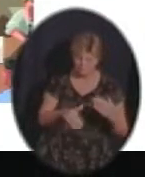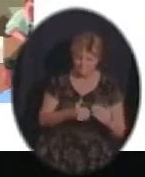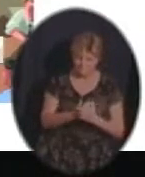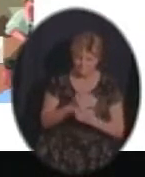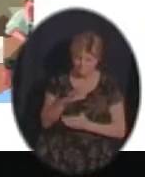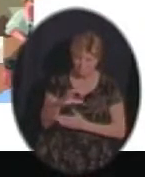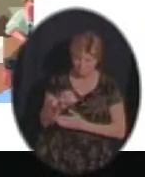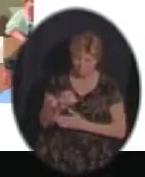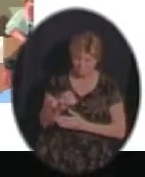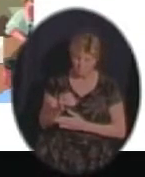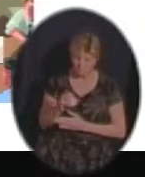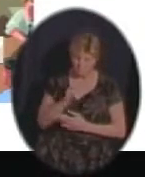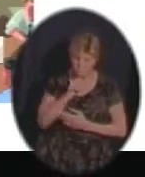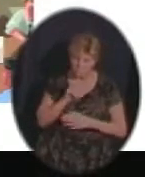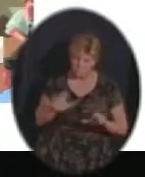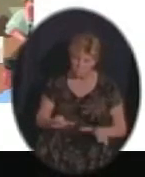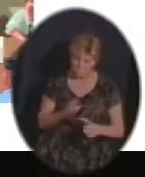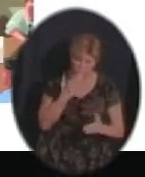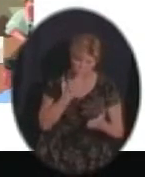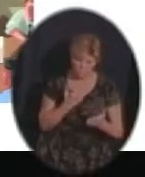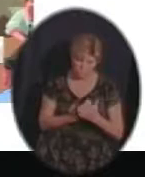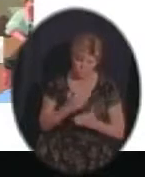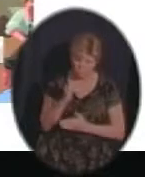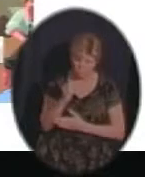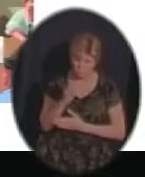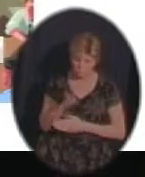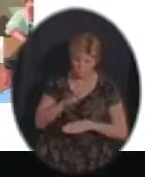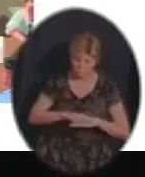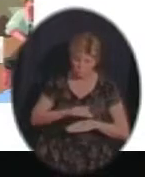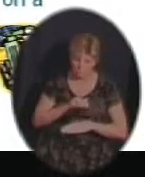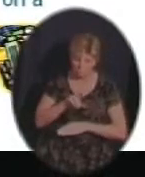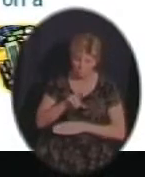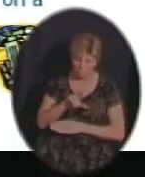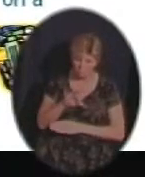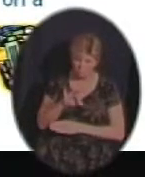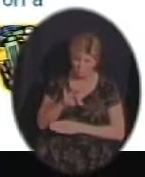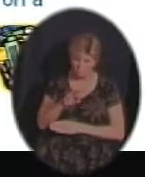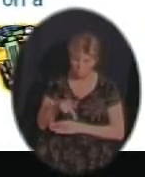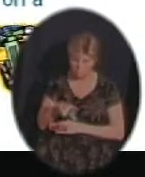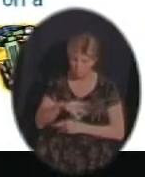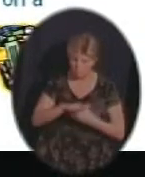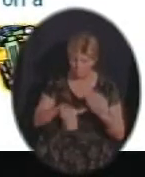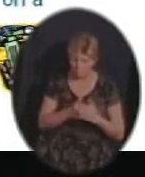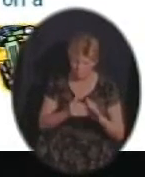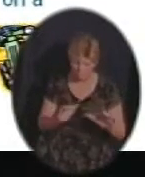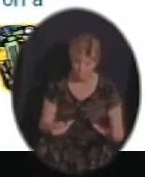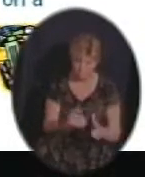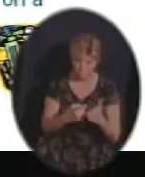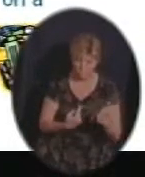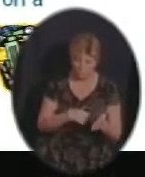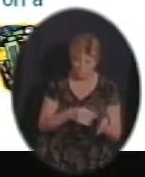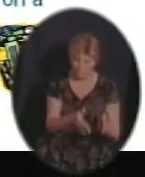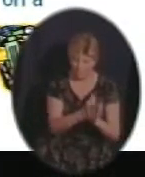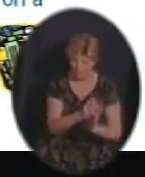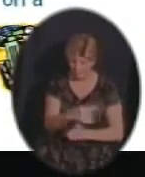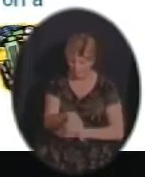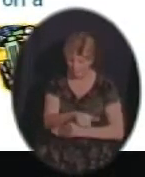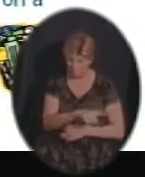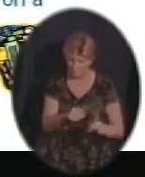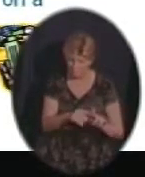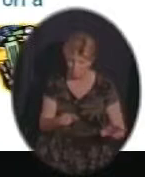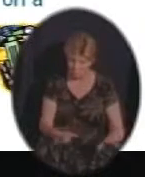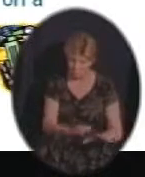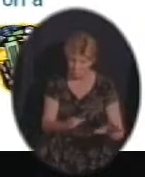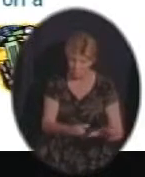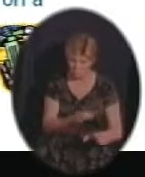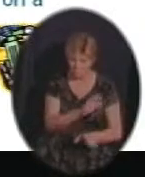job. Their scope of services that are in compliance with what we requested, and they all did that. Their stability as brokers, and